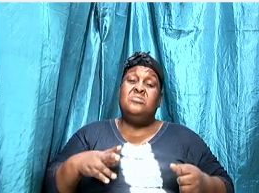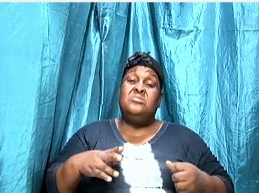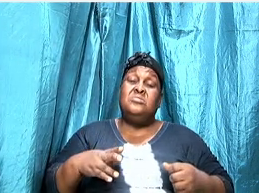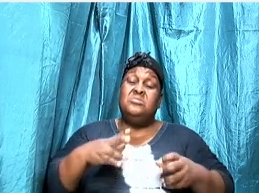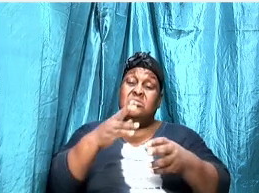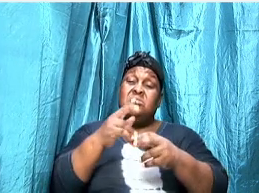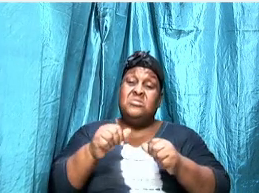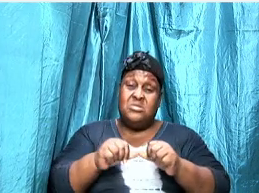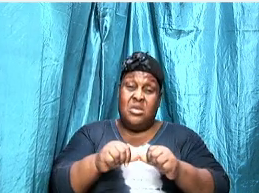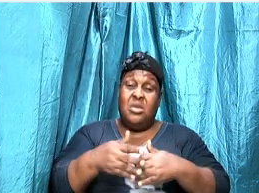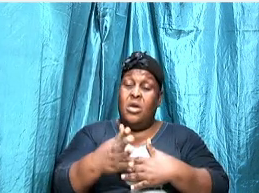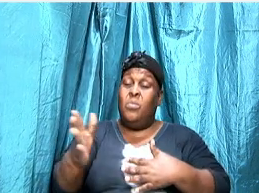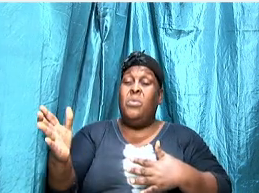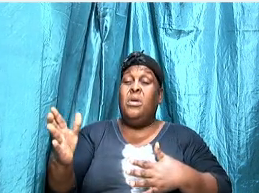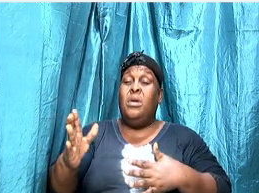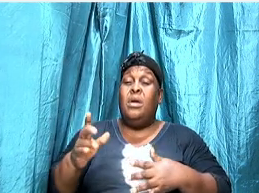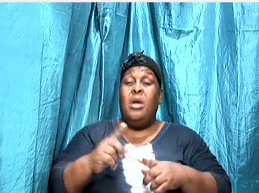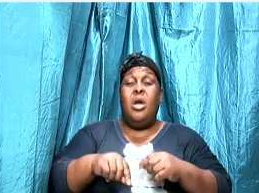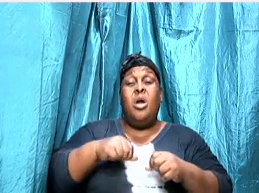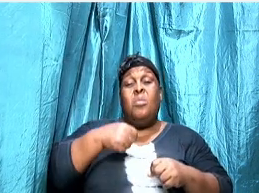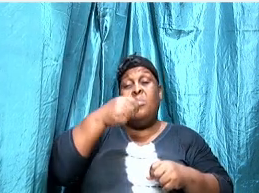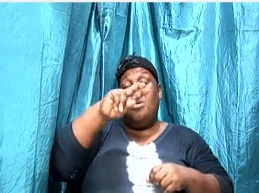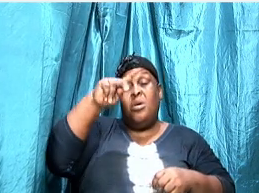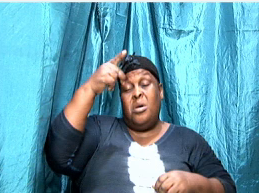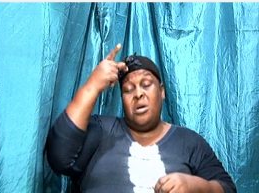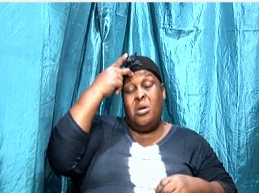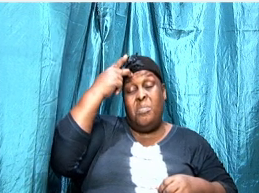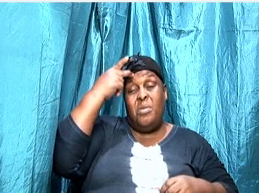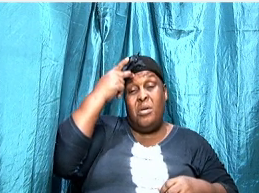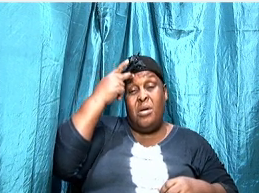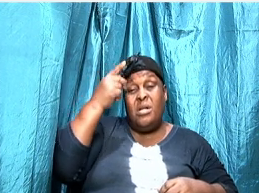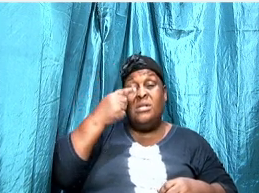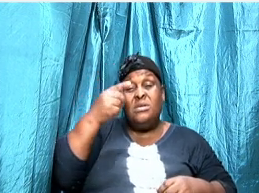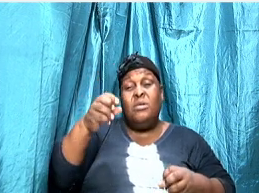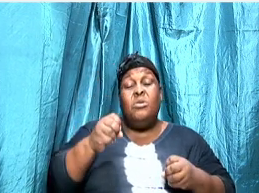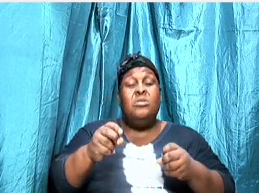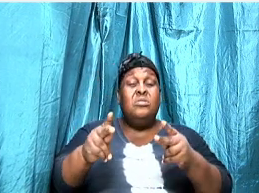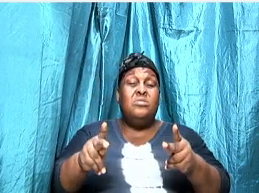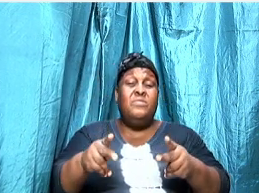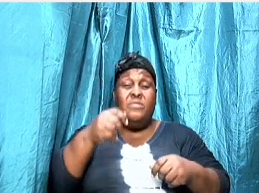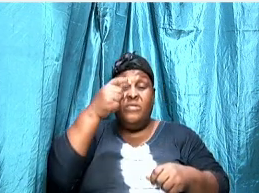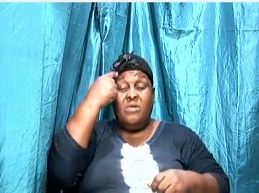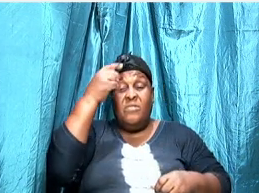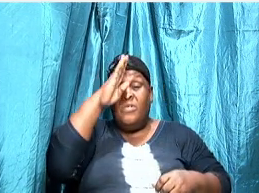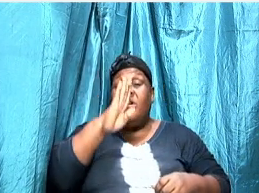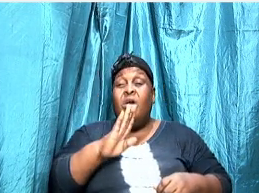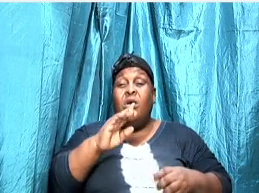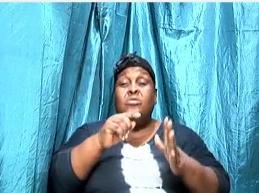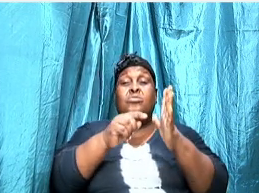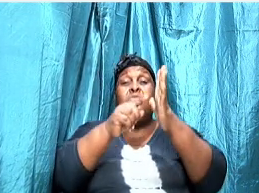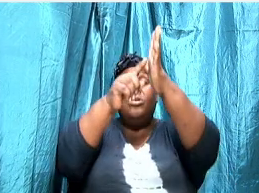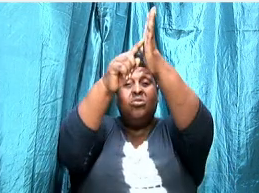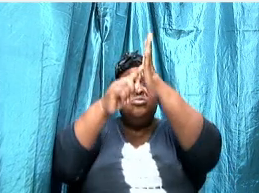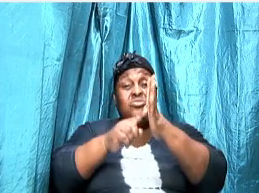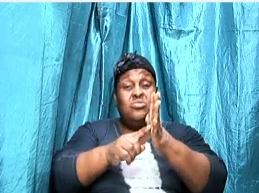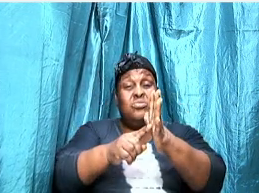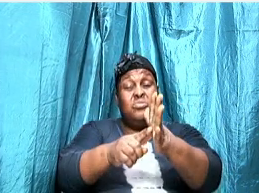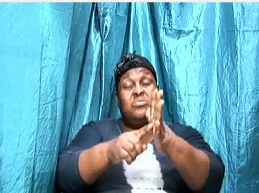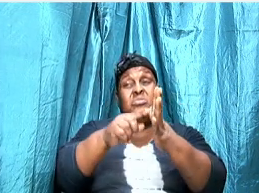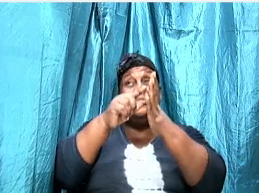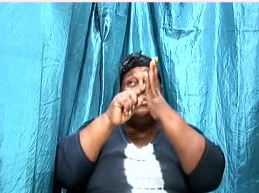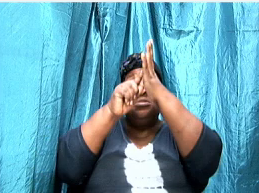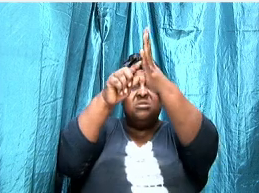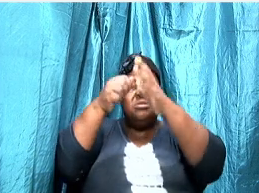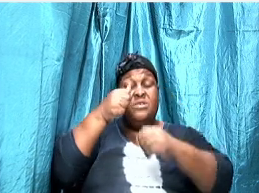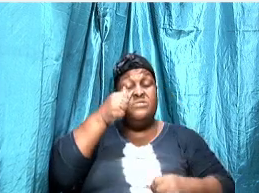see these as an opportunity for God to show himself strong on his behalf. For